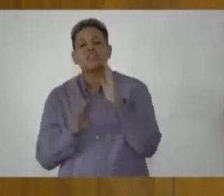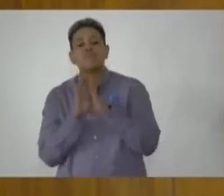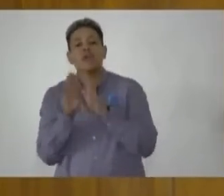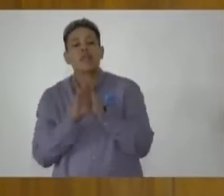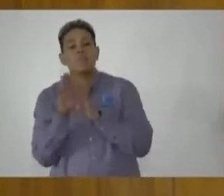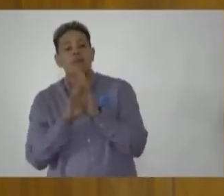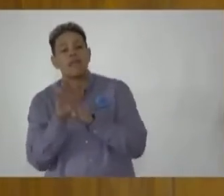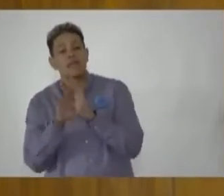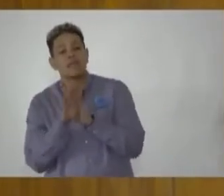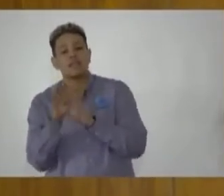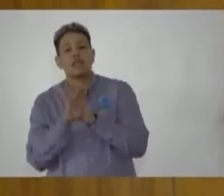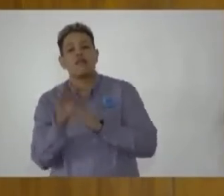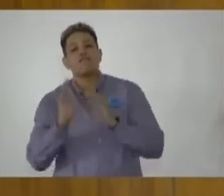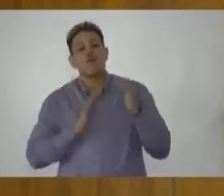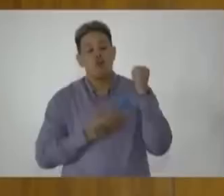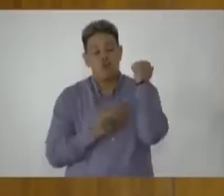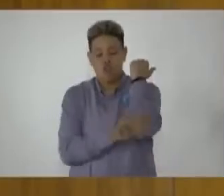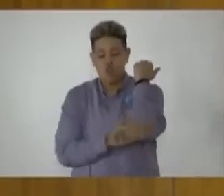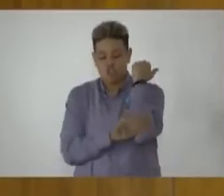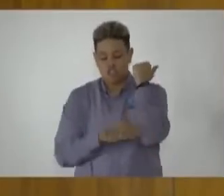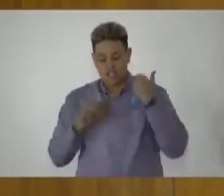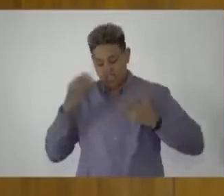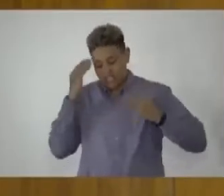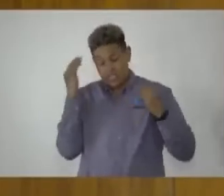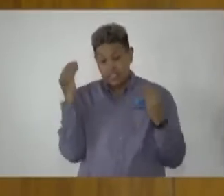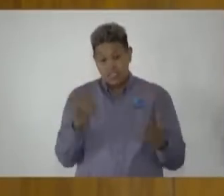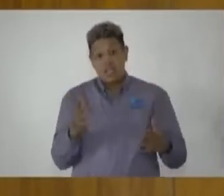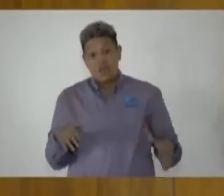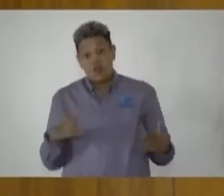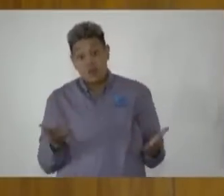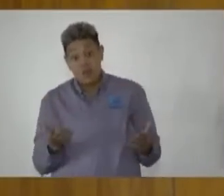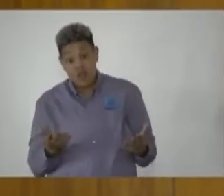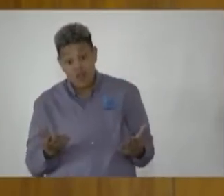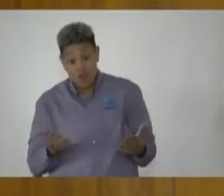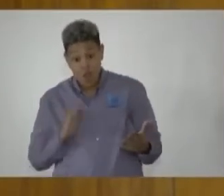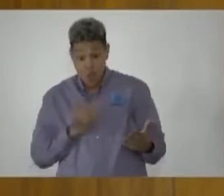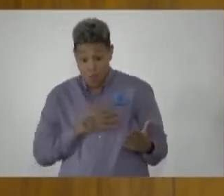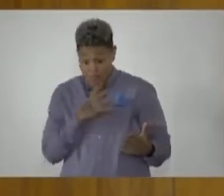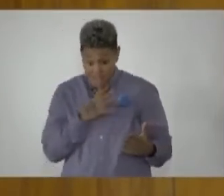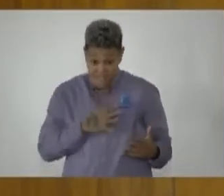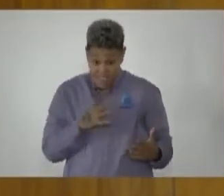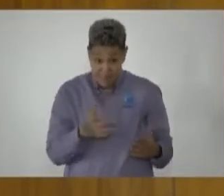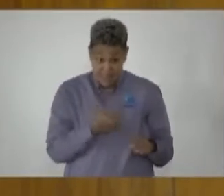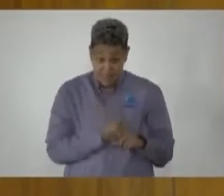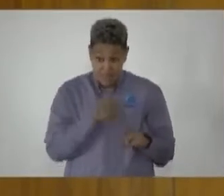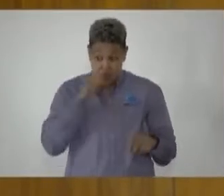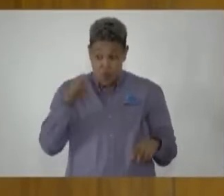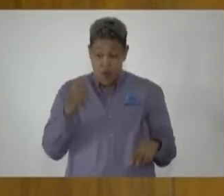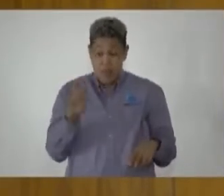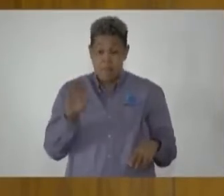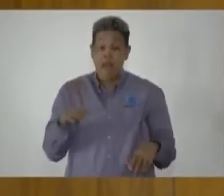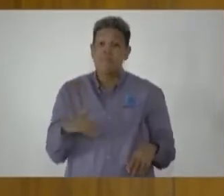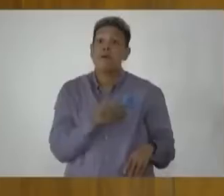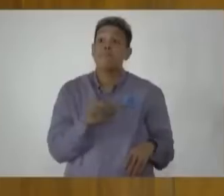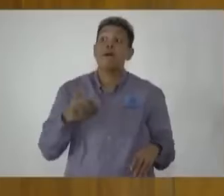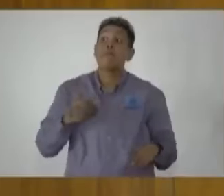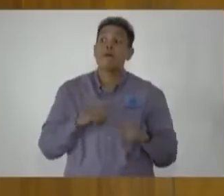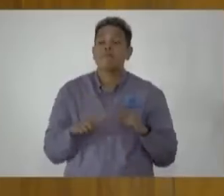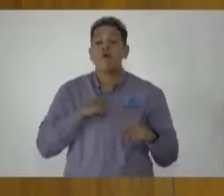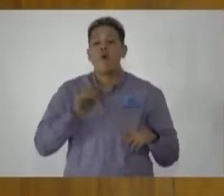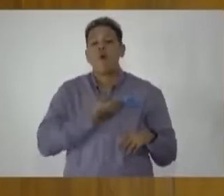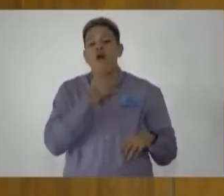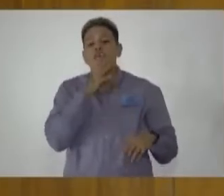development of our country. I dare say that our female, not just parliamentarians, are